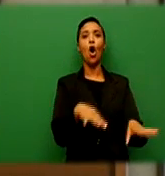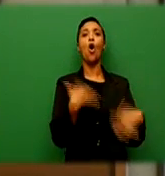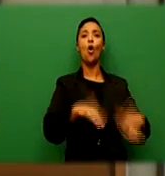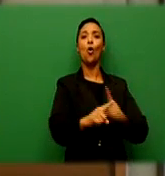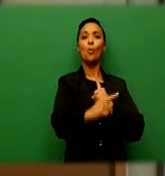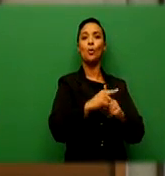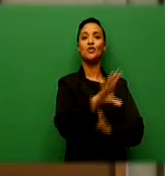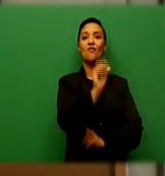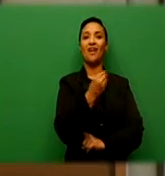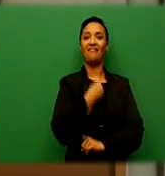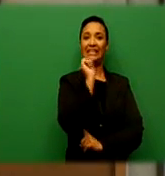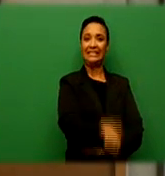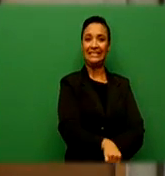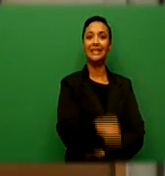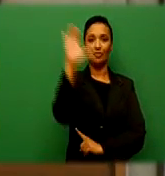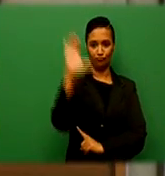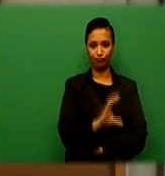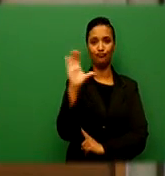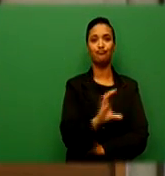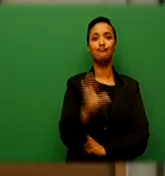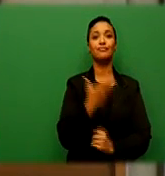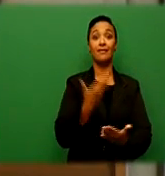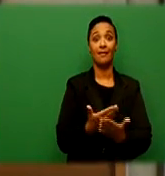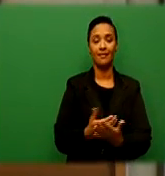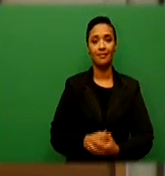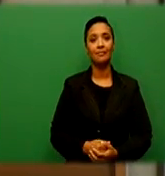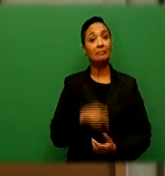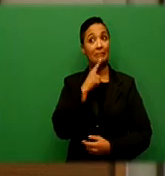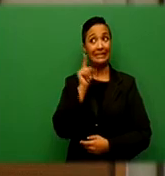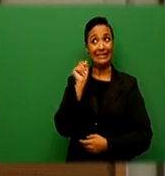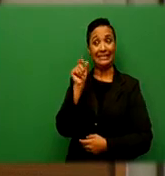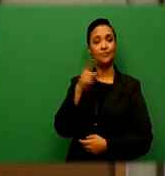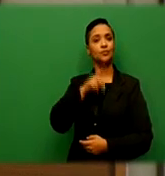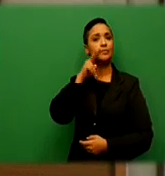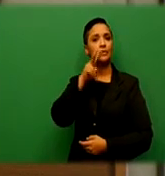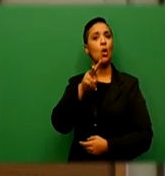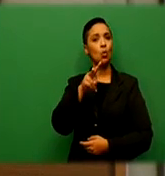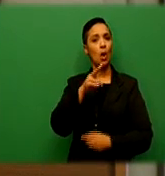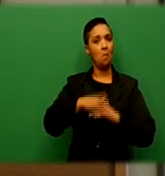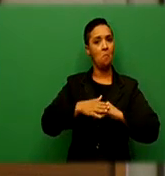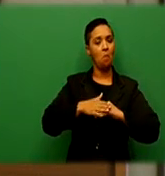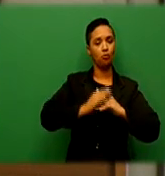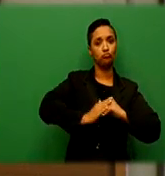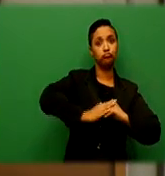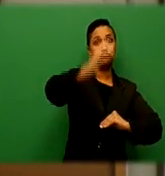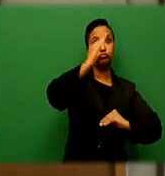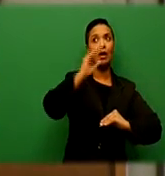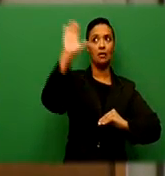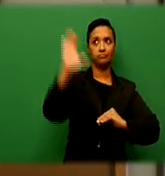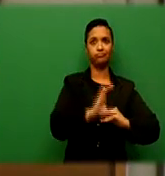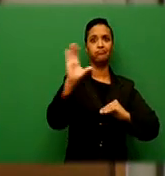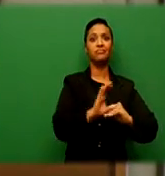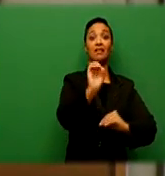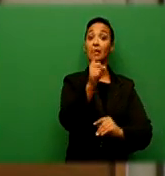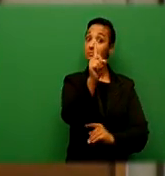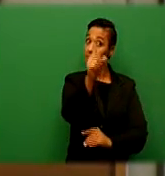exchange markets are as much driven by fundamentals as they are driven by investor confidence. More